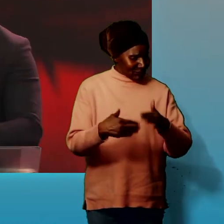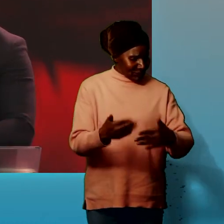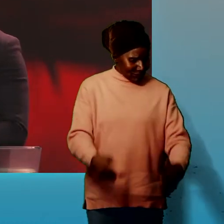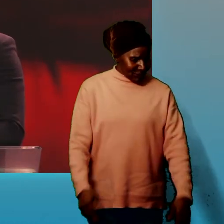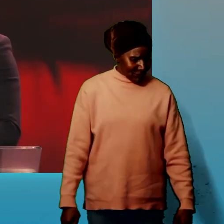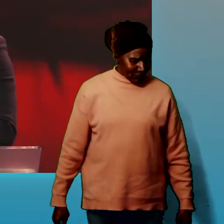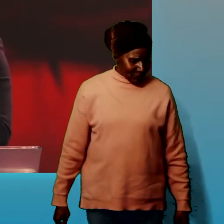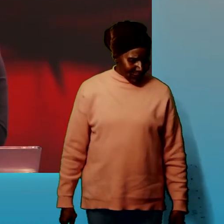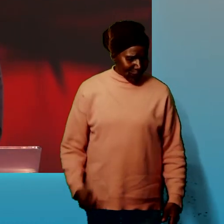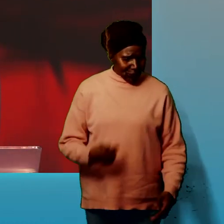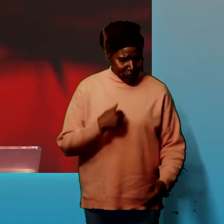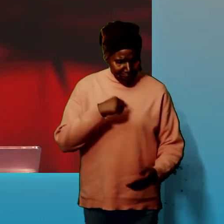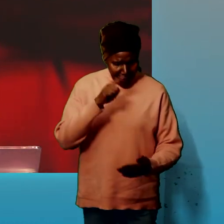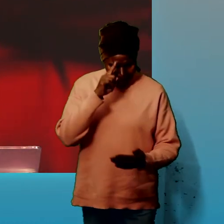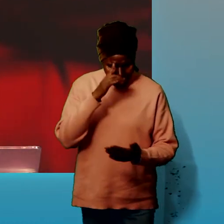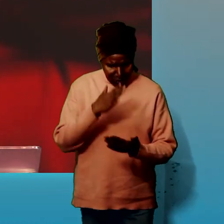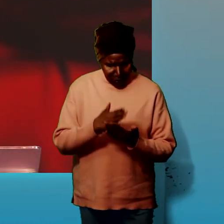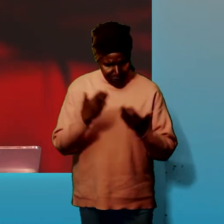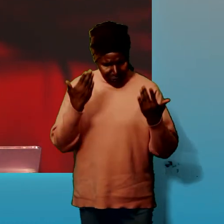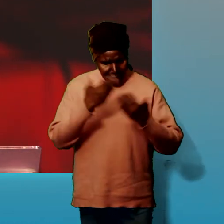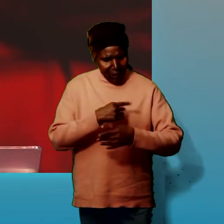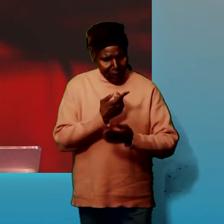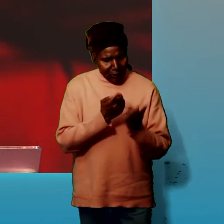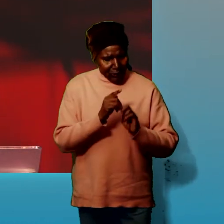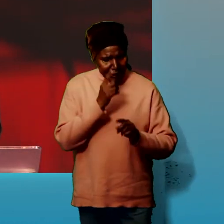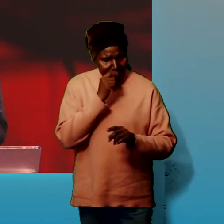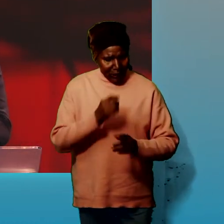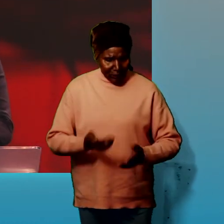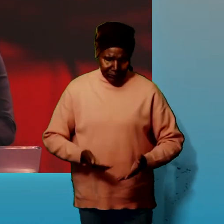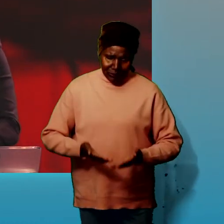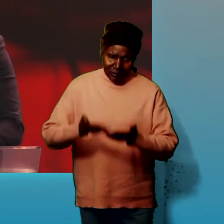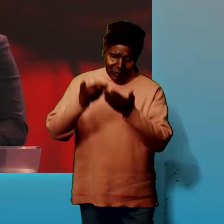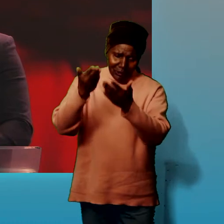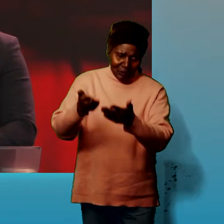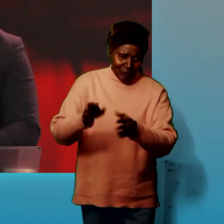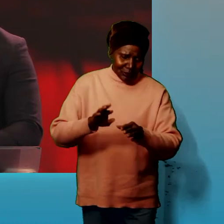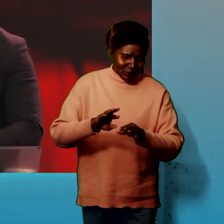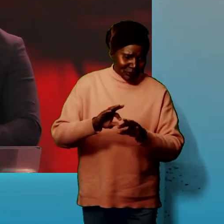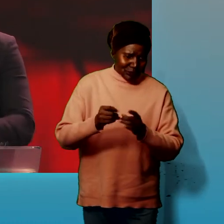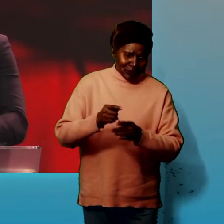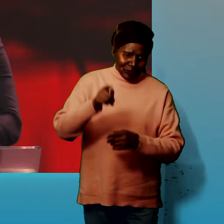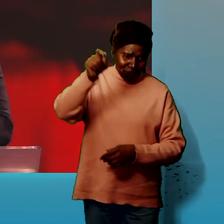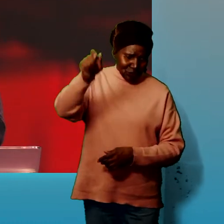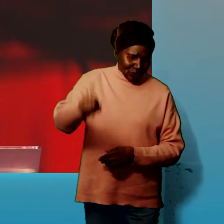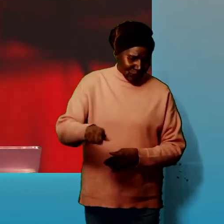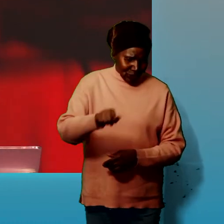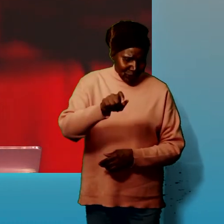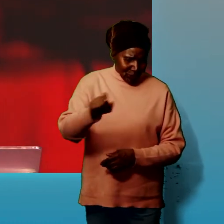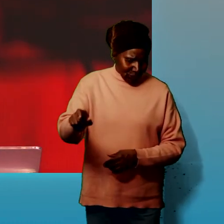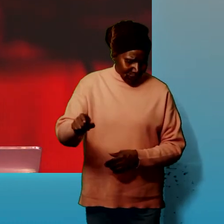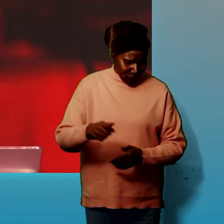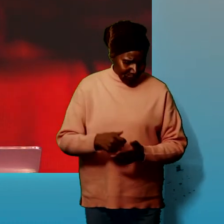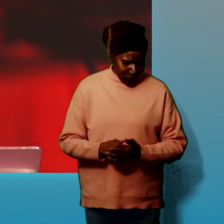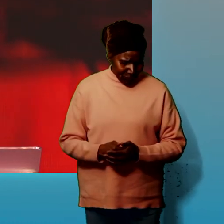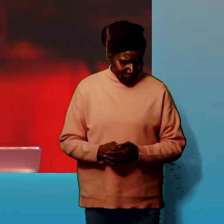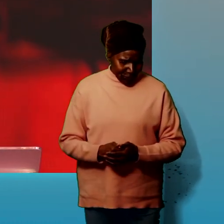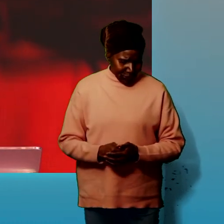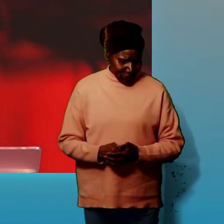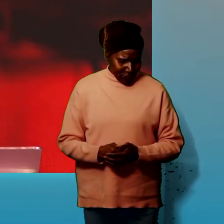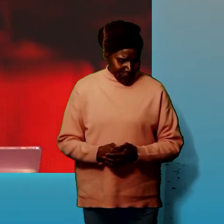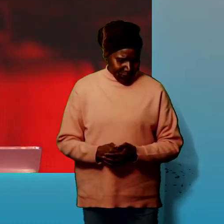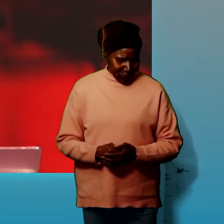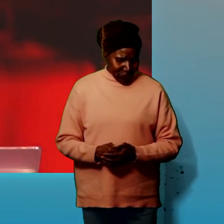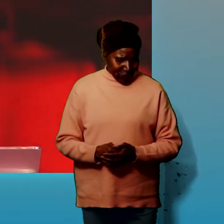that tonight we can lay those things at the foot of the cross surrendering our hearts afresh to